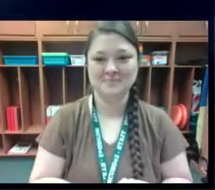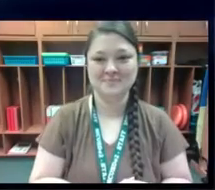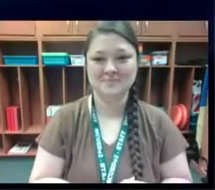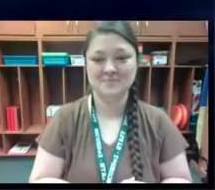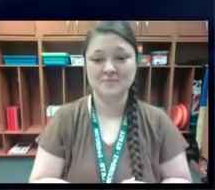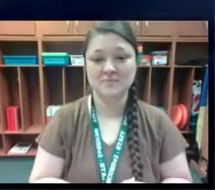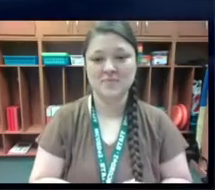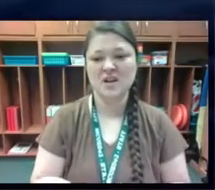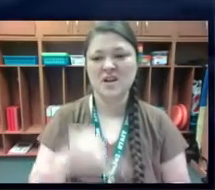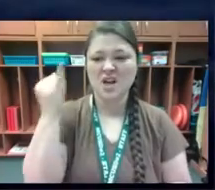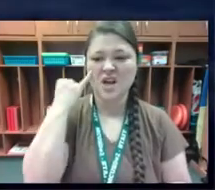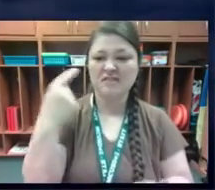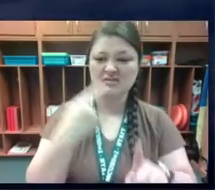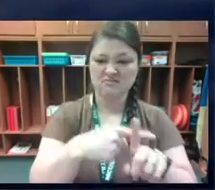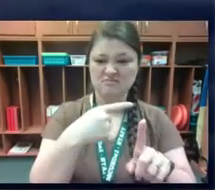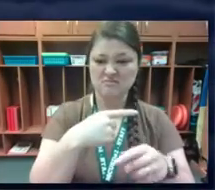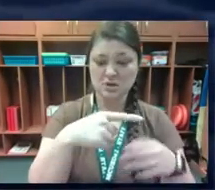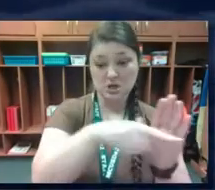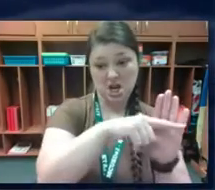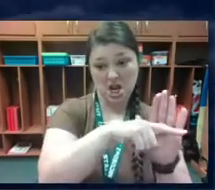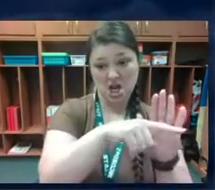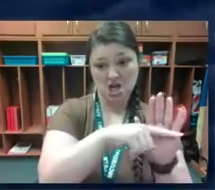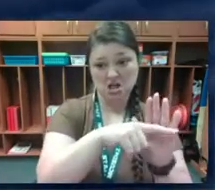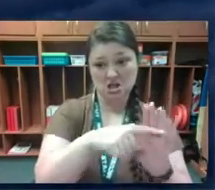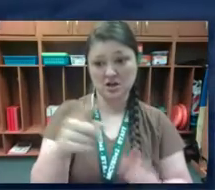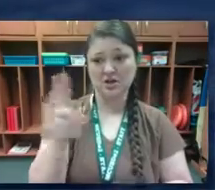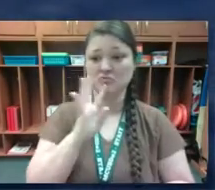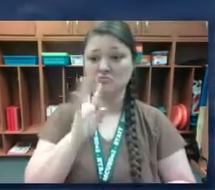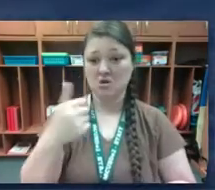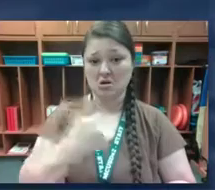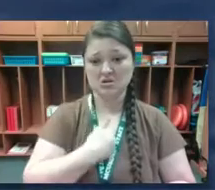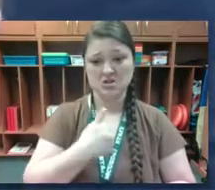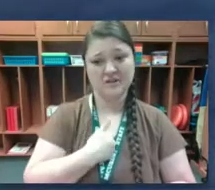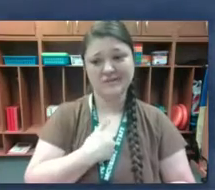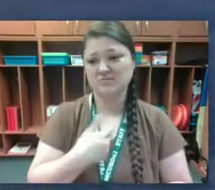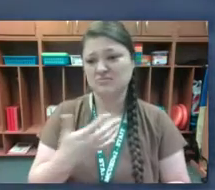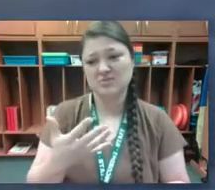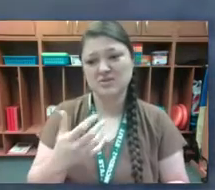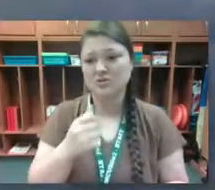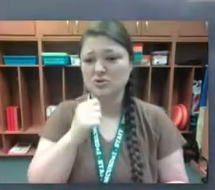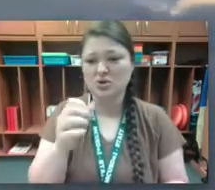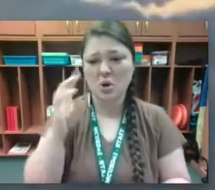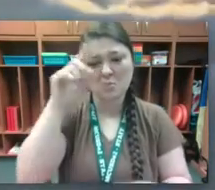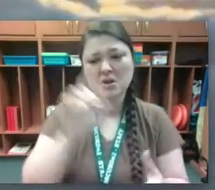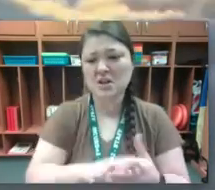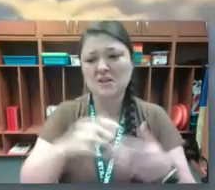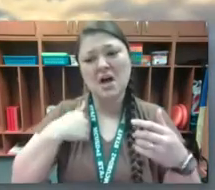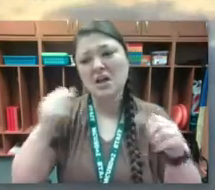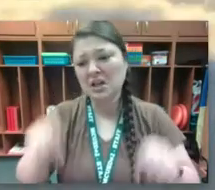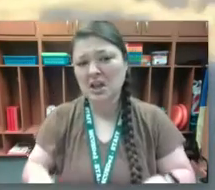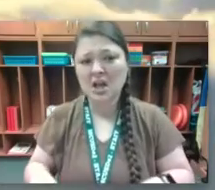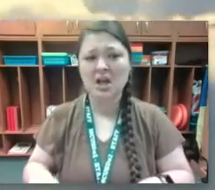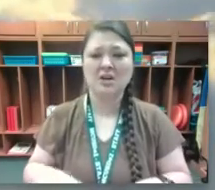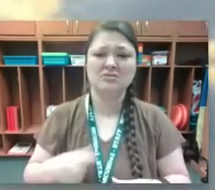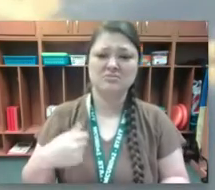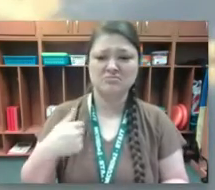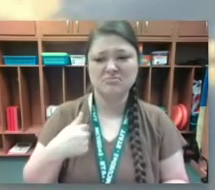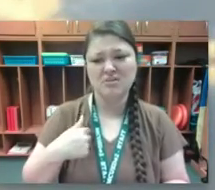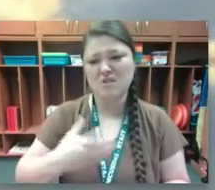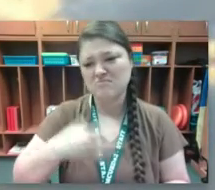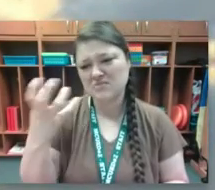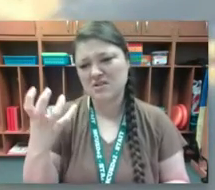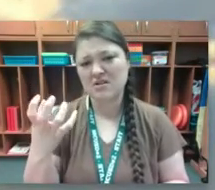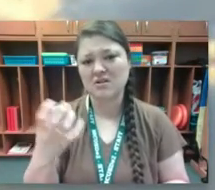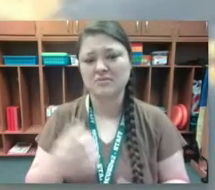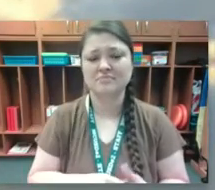If you take part in negative self-talk, then you will not believe you are capable of many things, which you most certainly are. Check out these tips for